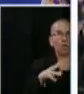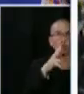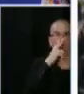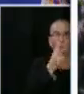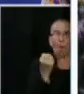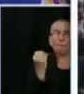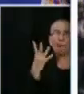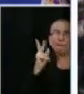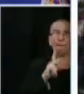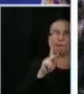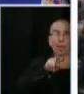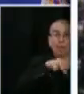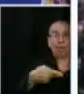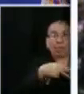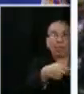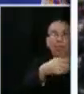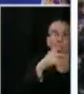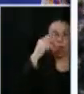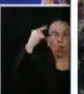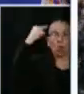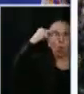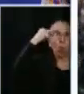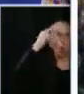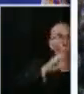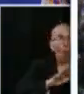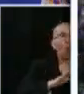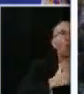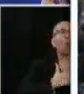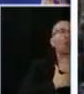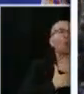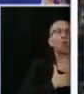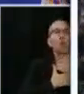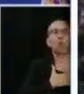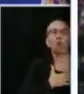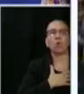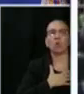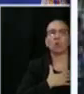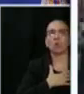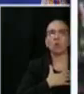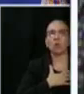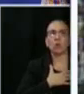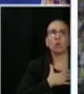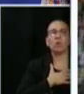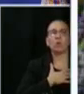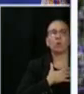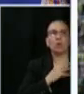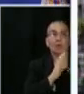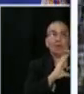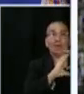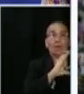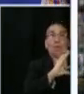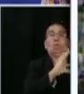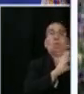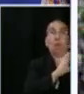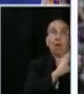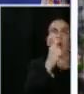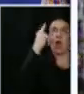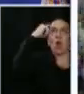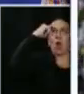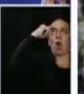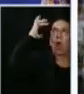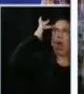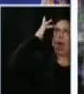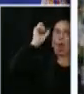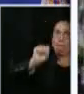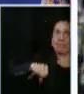crash. And then my fear was the intentional thought of detonating that truck. As it turned out, and I